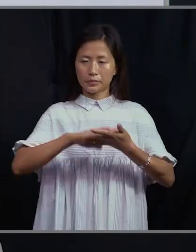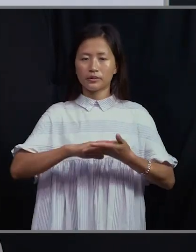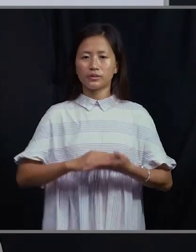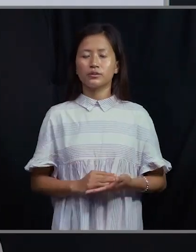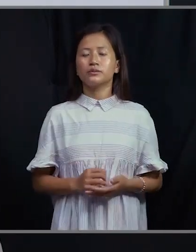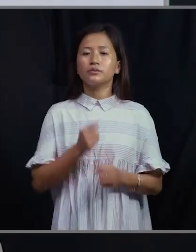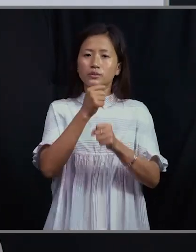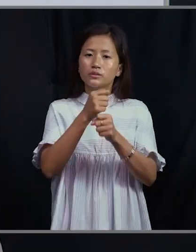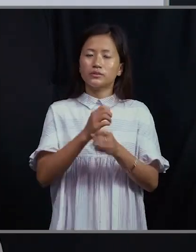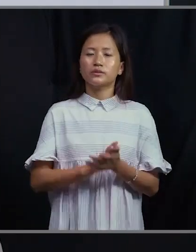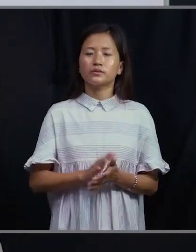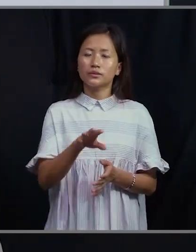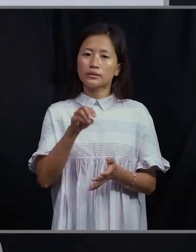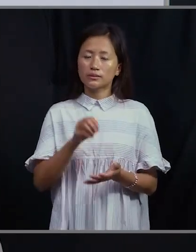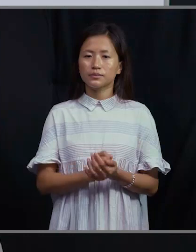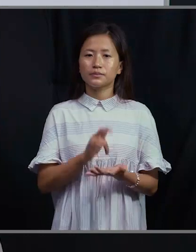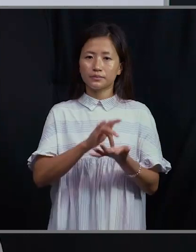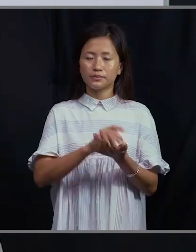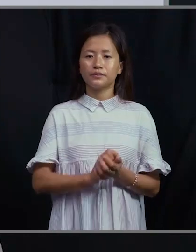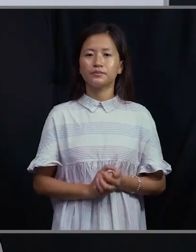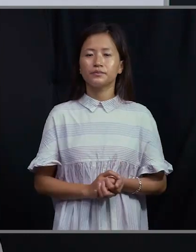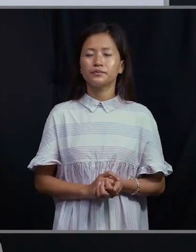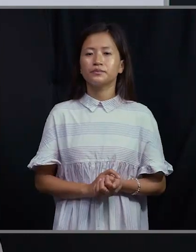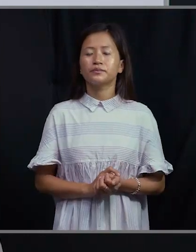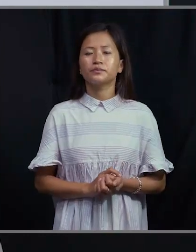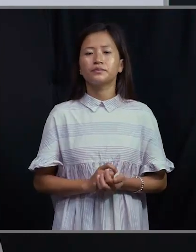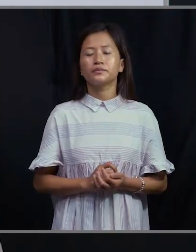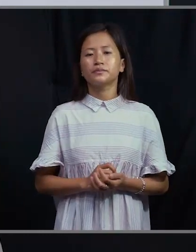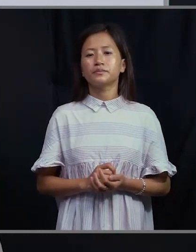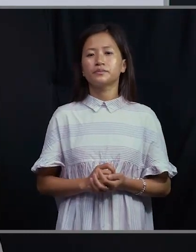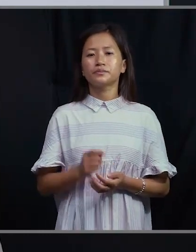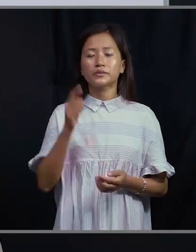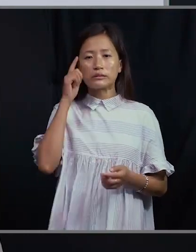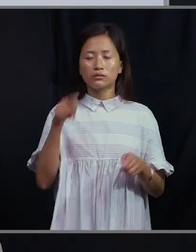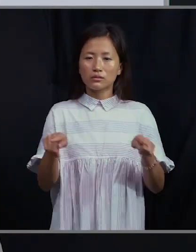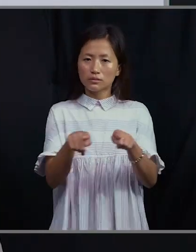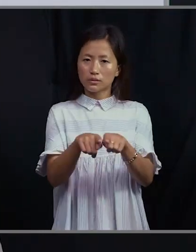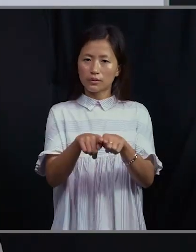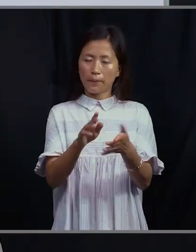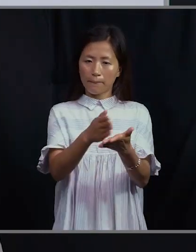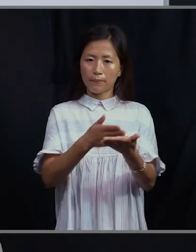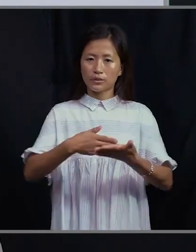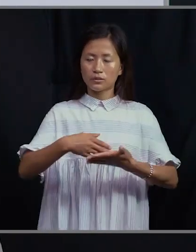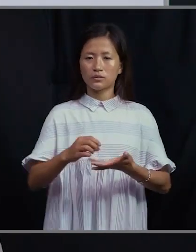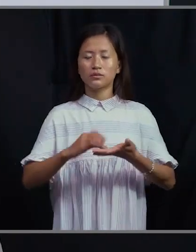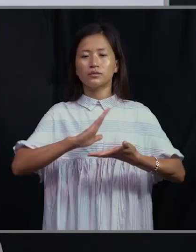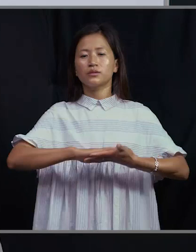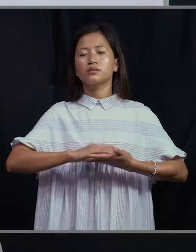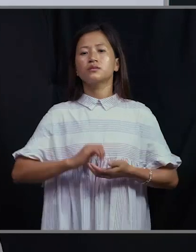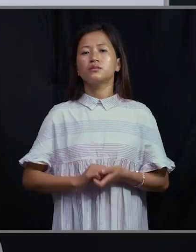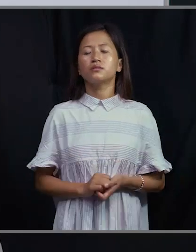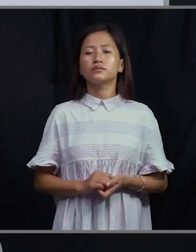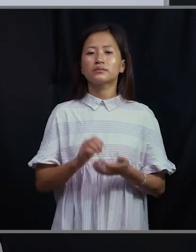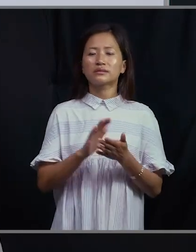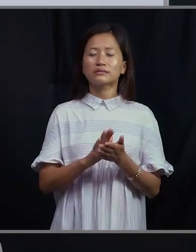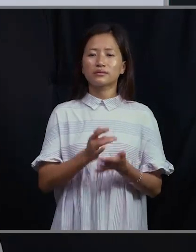important here. Consent of the boy and the girl, which means the boy and the girl should also agree to that particular marriage. Then only, that